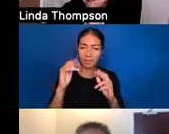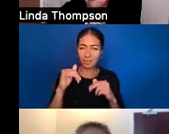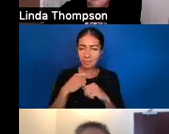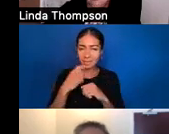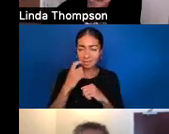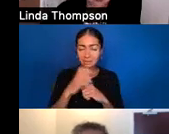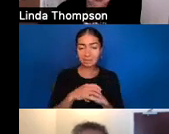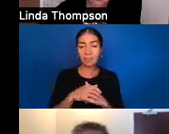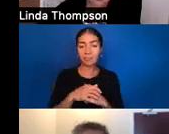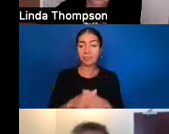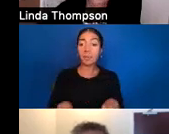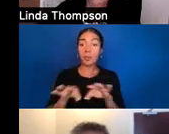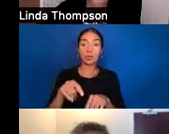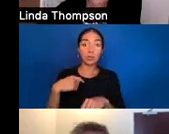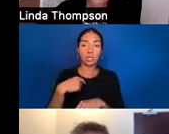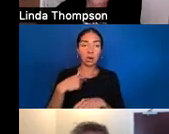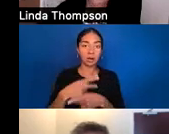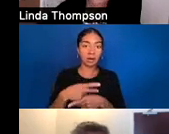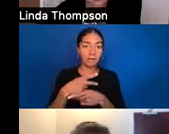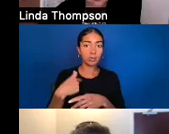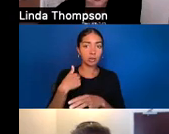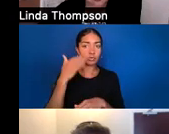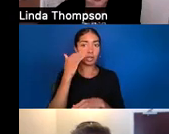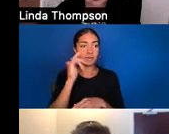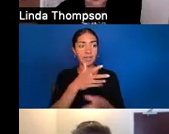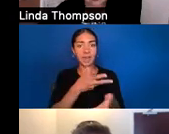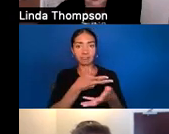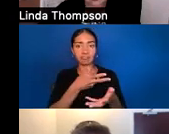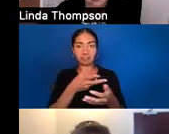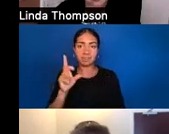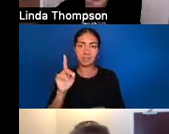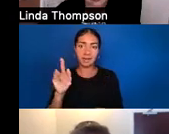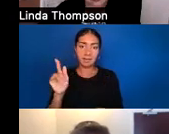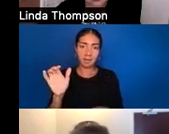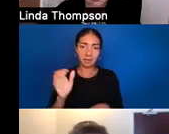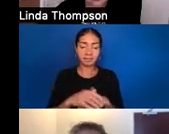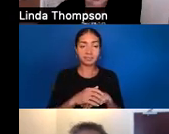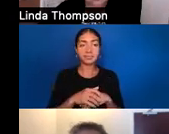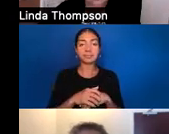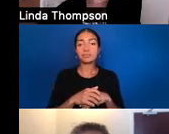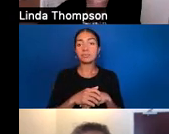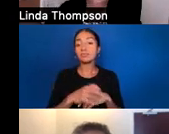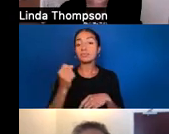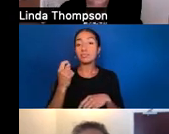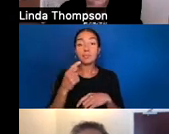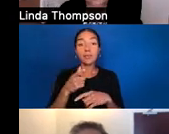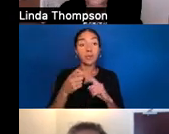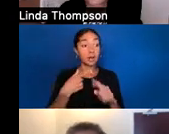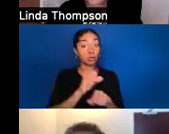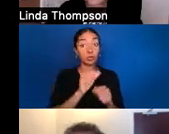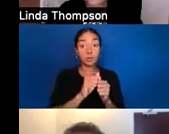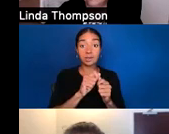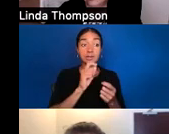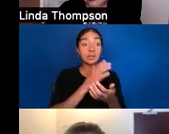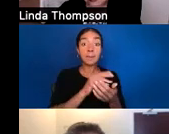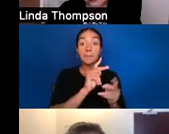we just have to be conscious of that. And when I've worked with folks, they want to like call me at home or